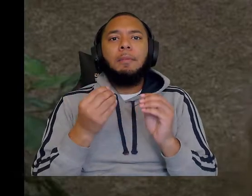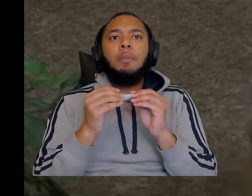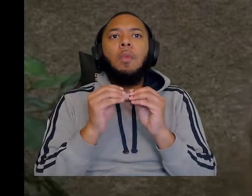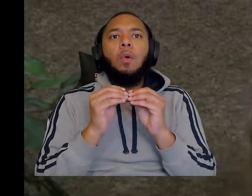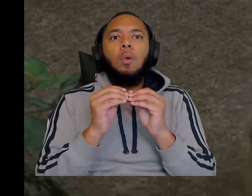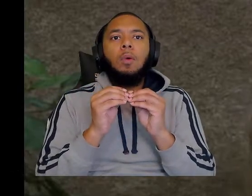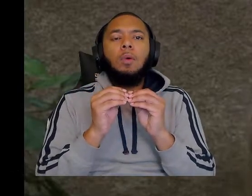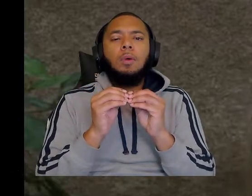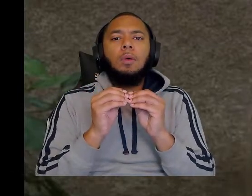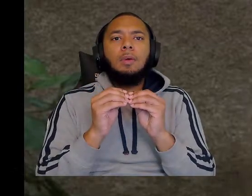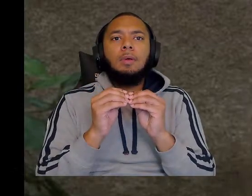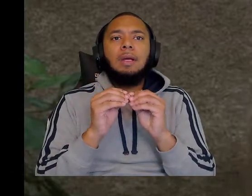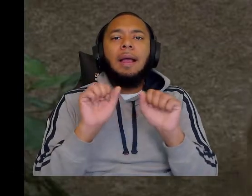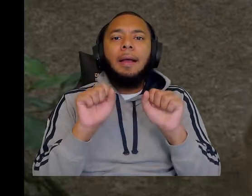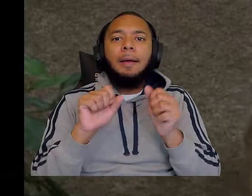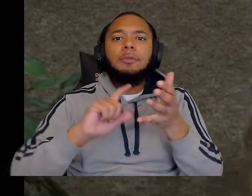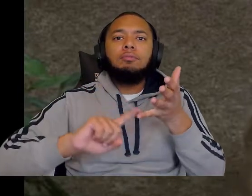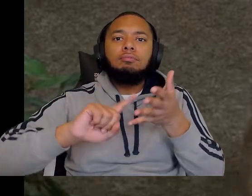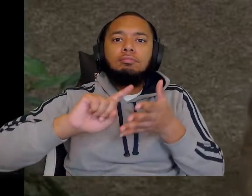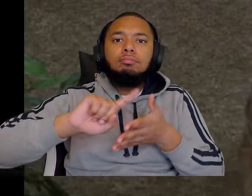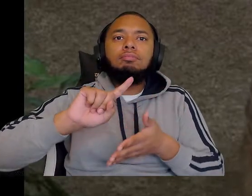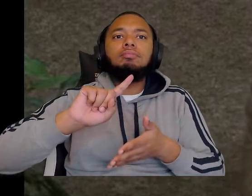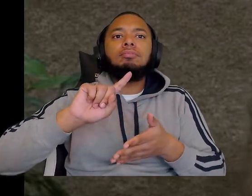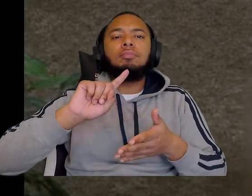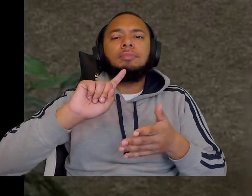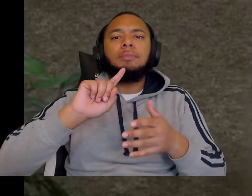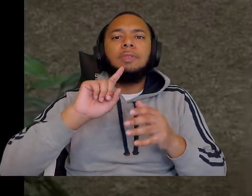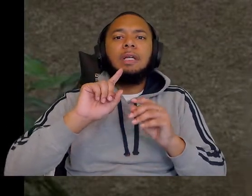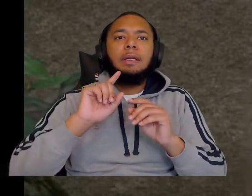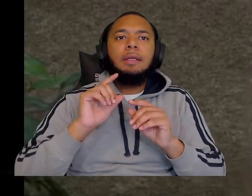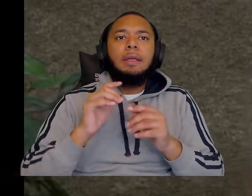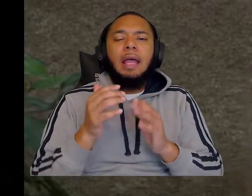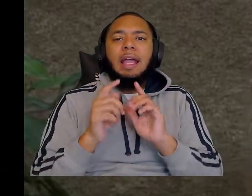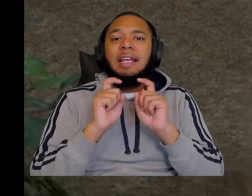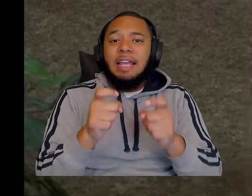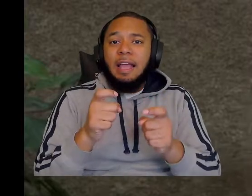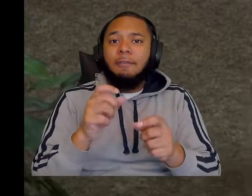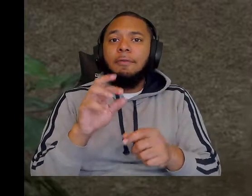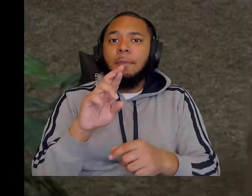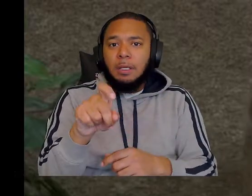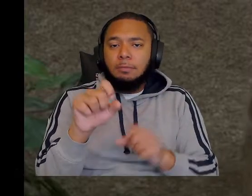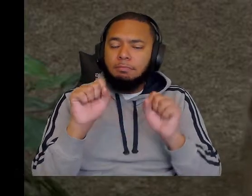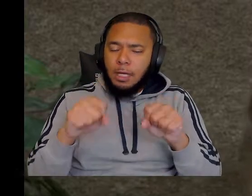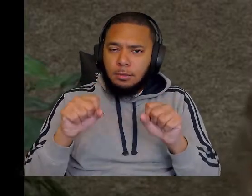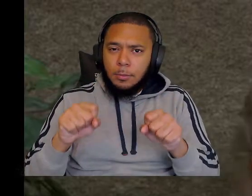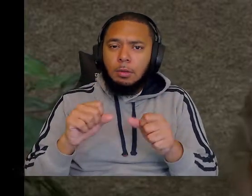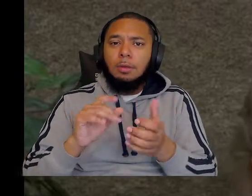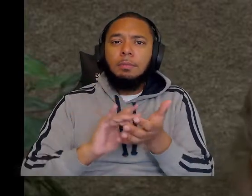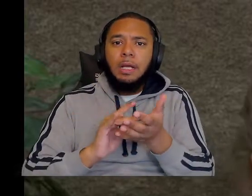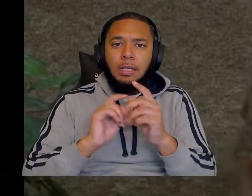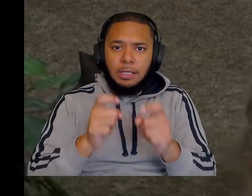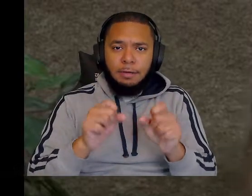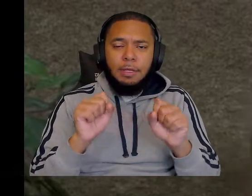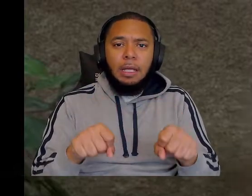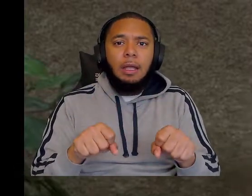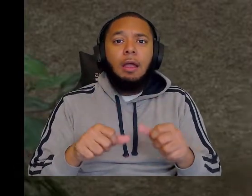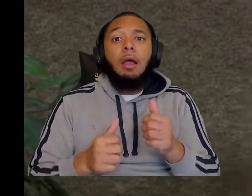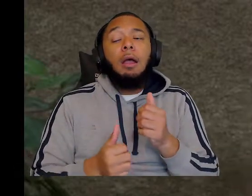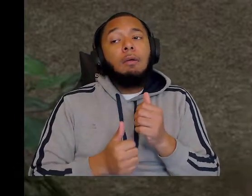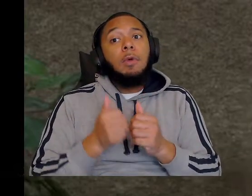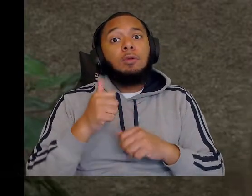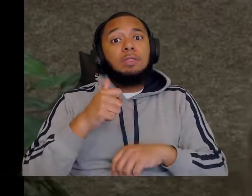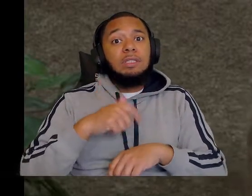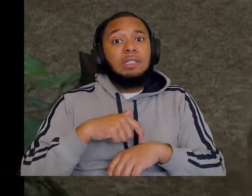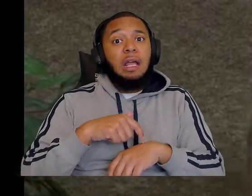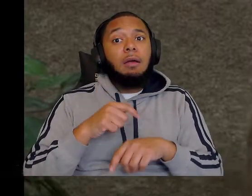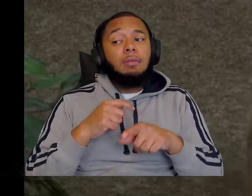able to diagnose medical conditions and prescribe medications. Now, they have, most of the time, more leverage